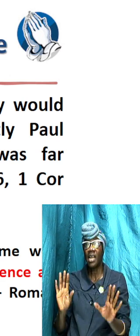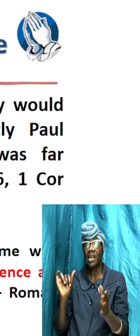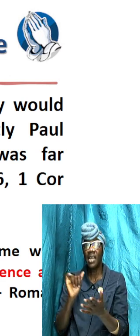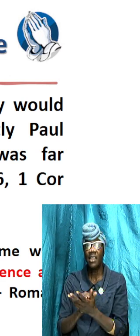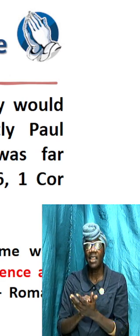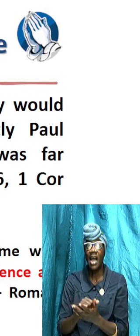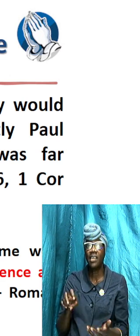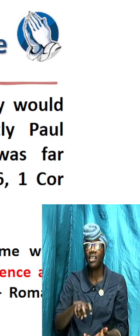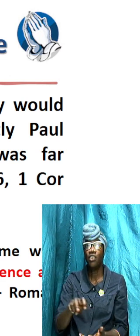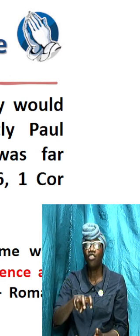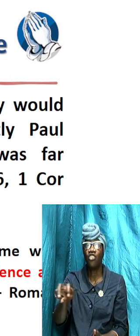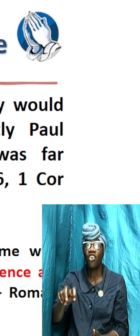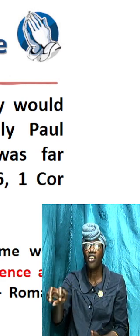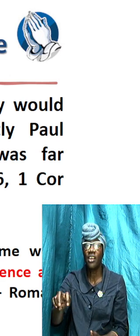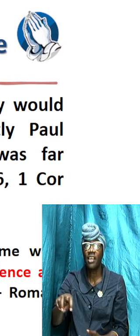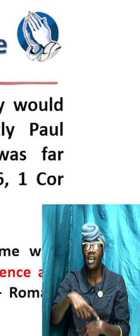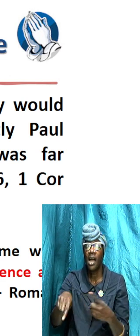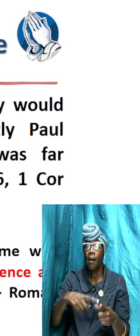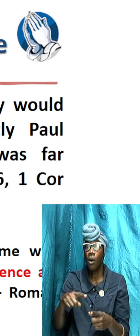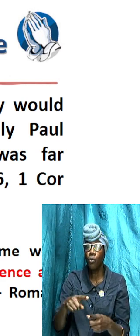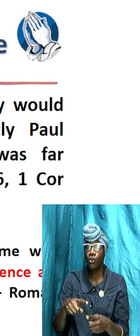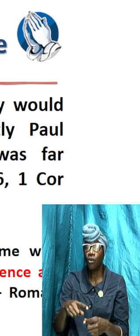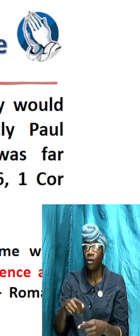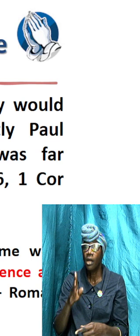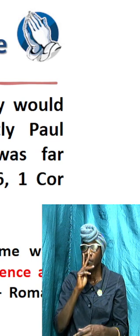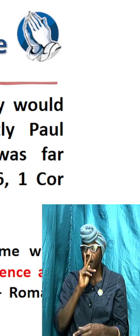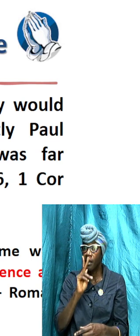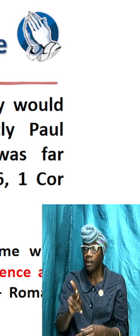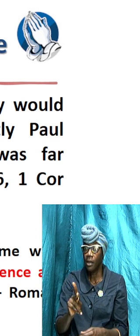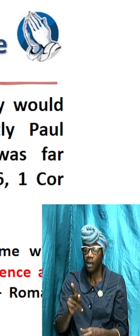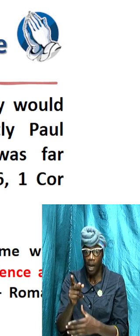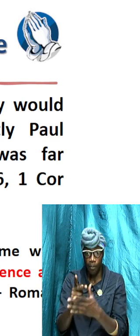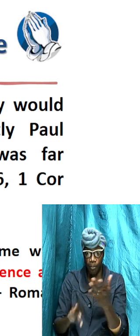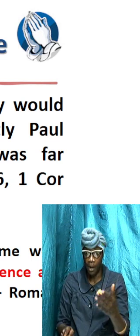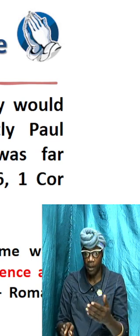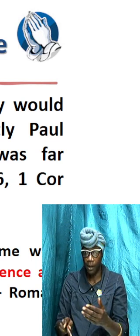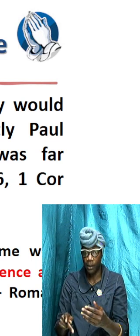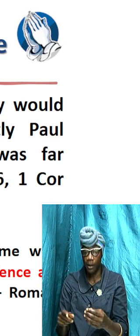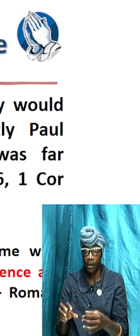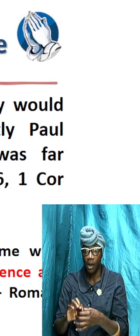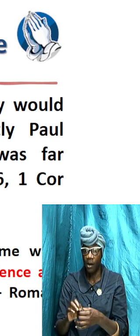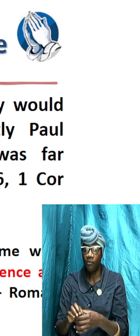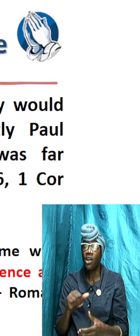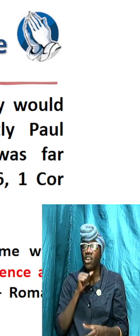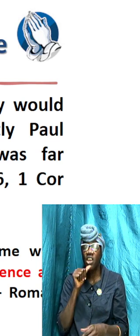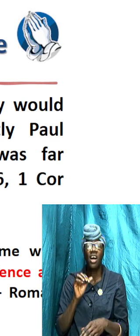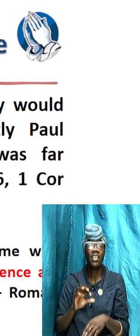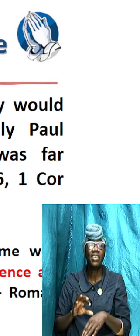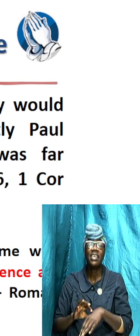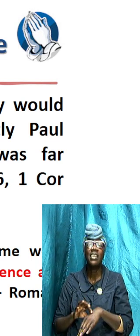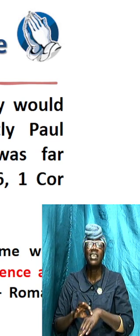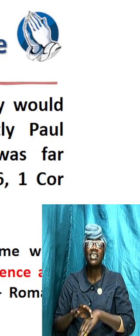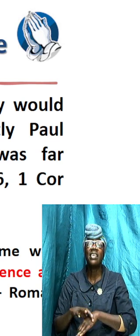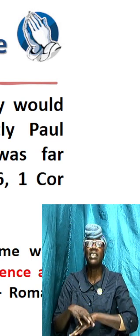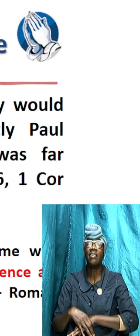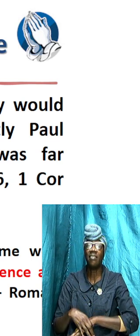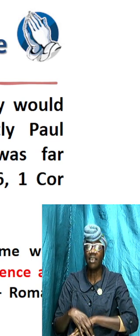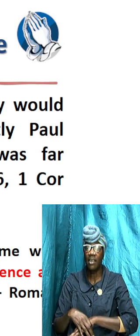the journey that he was about to partake would not be an easy one. So that was the first thing he understood. But